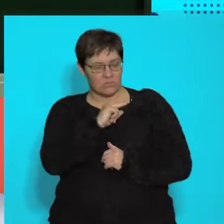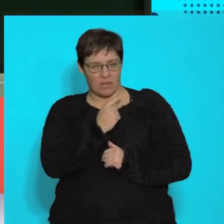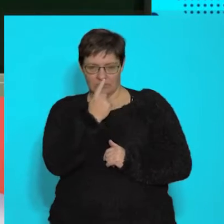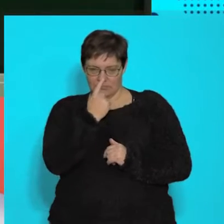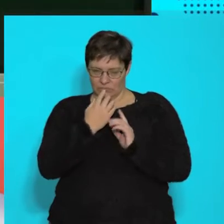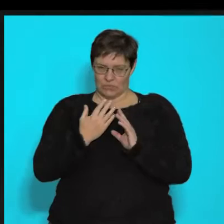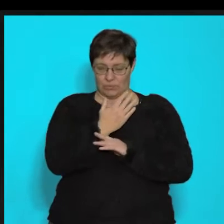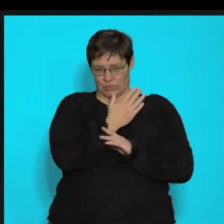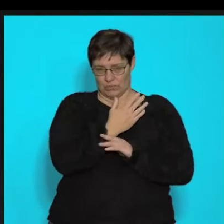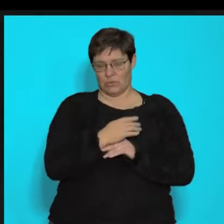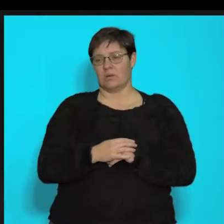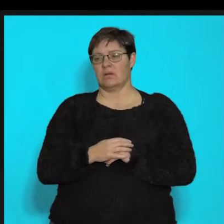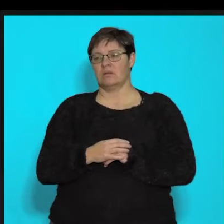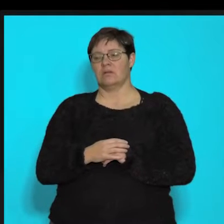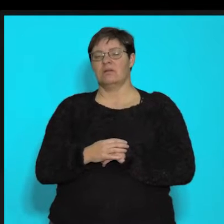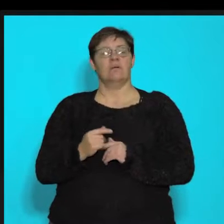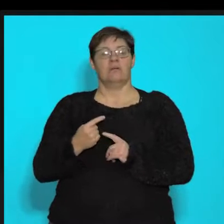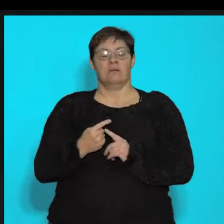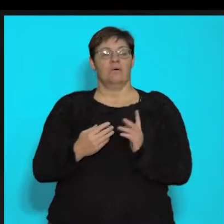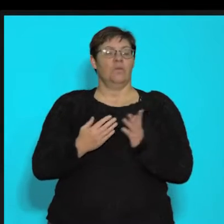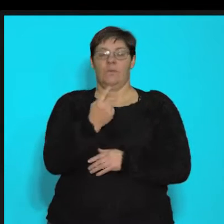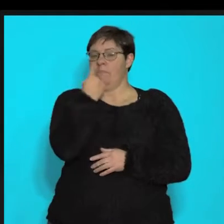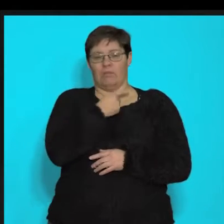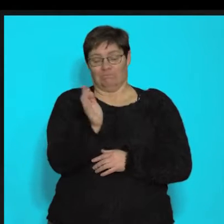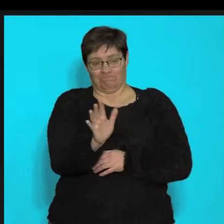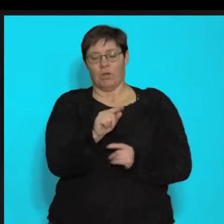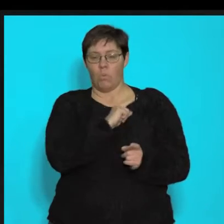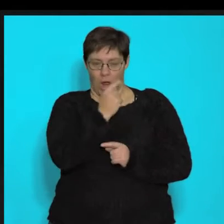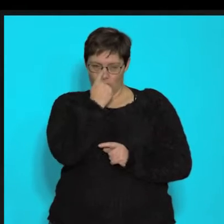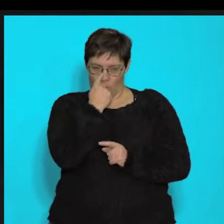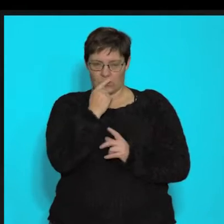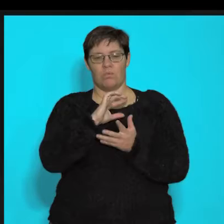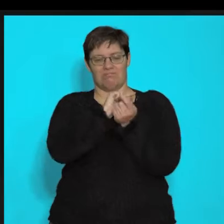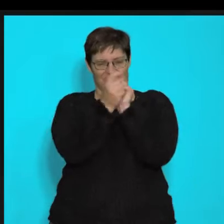breathe through my nose, and I definitely don't breathe through my mouth.